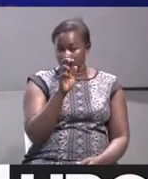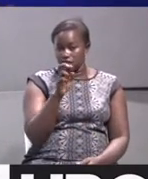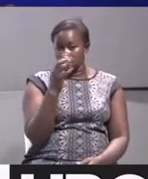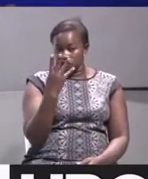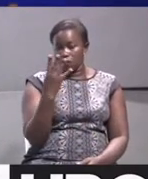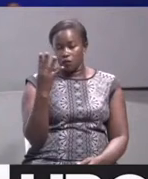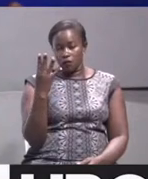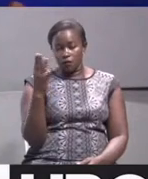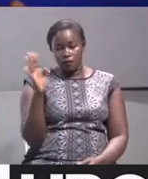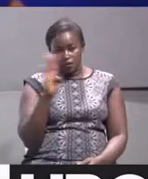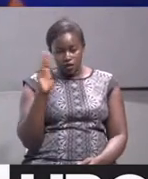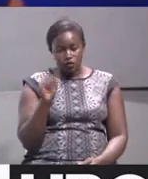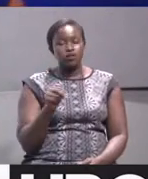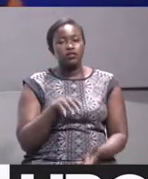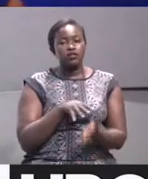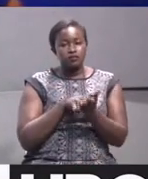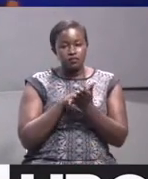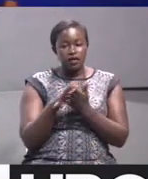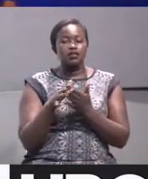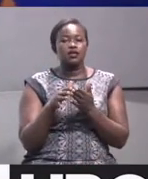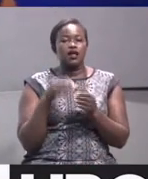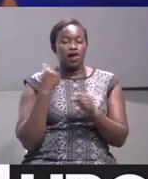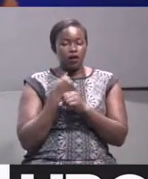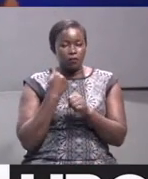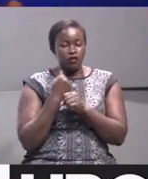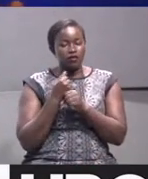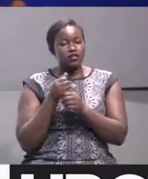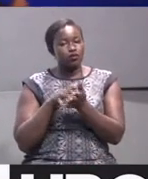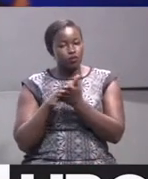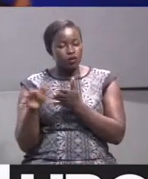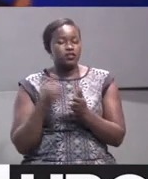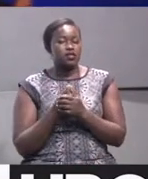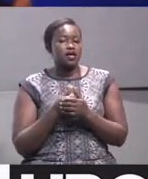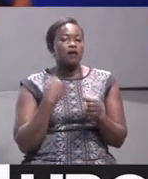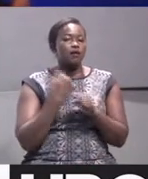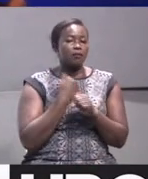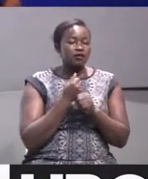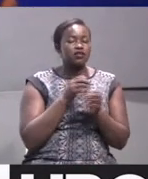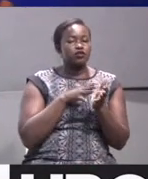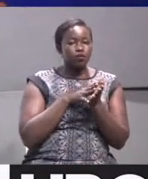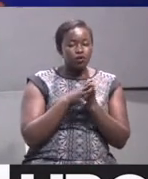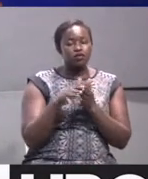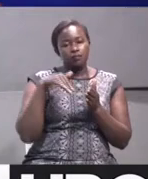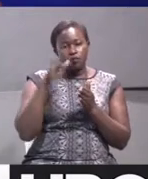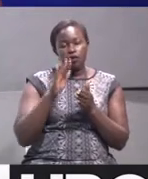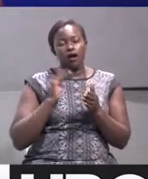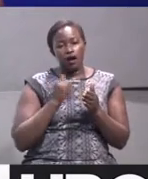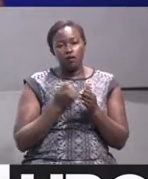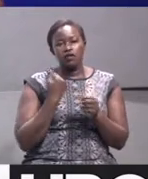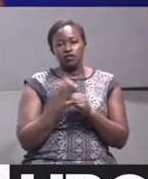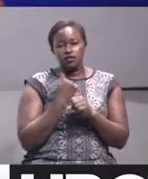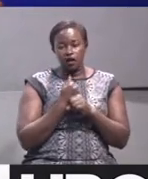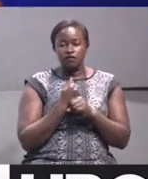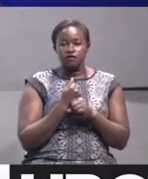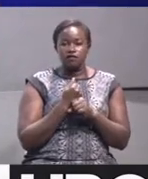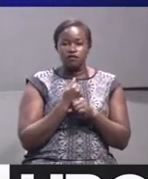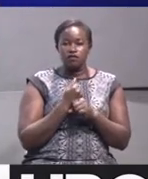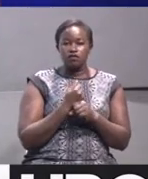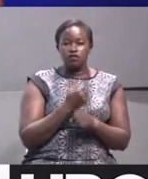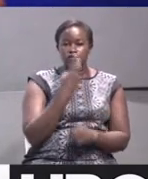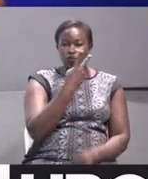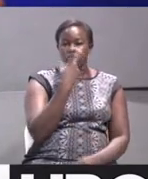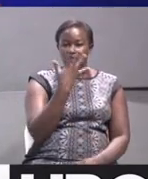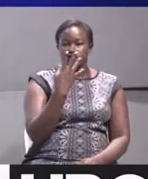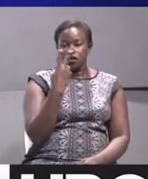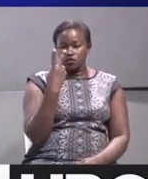584 billion, yes, is spent in operating costs. Those operating costs are largely our staff, who are about